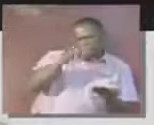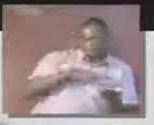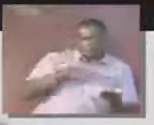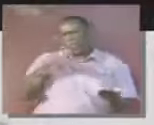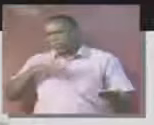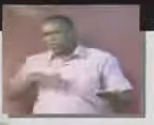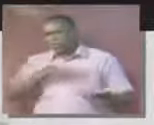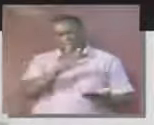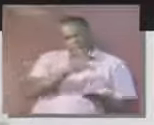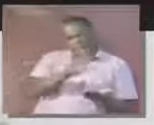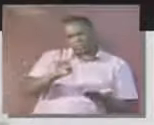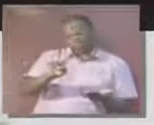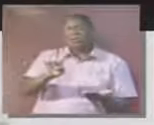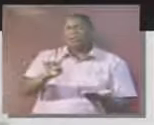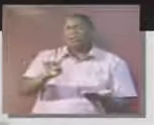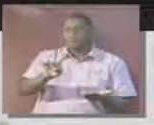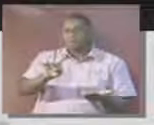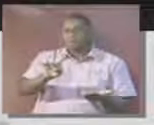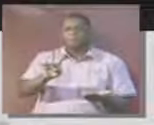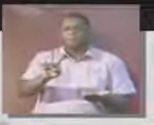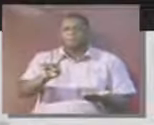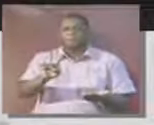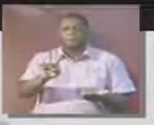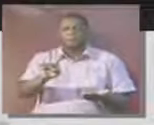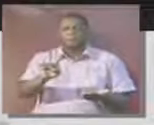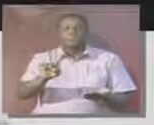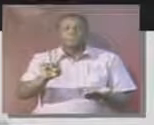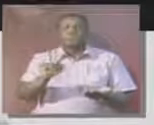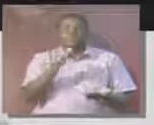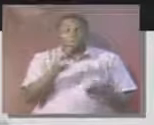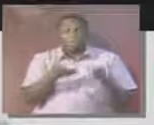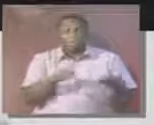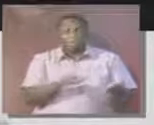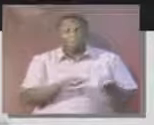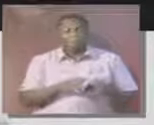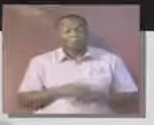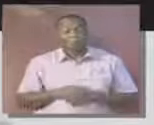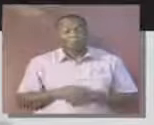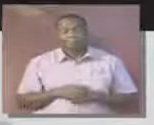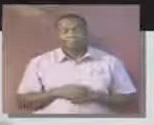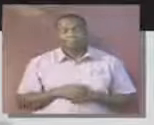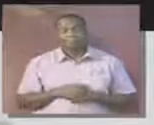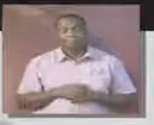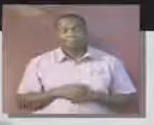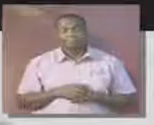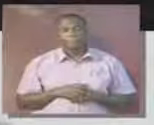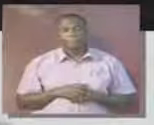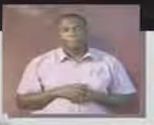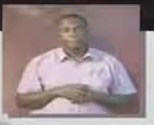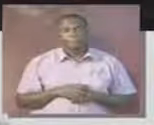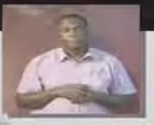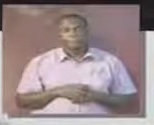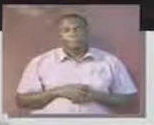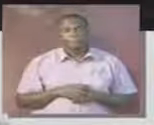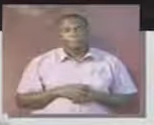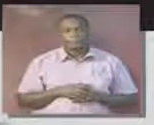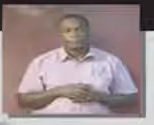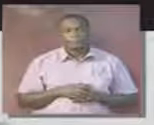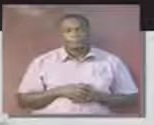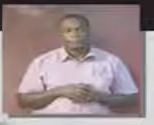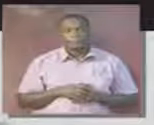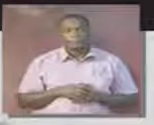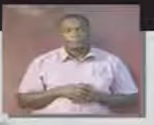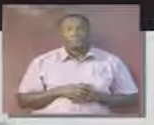versus women among those who have passed on. Also of note, the prevalence of what we call